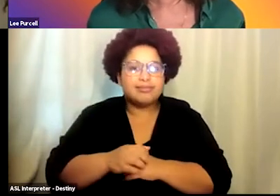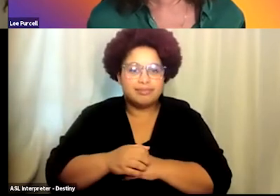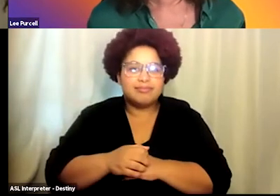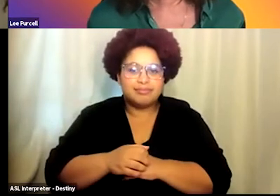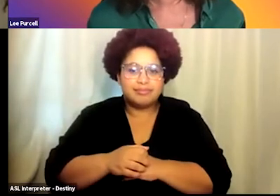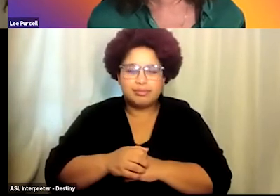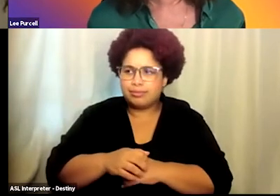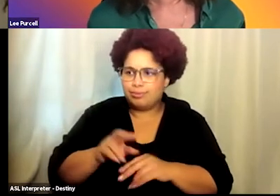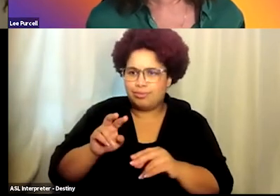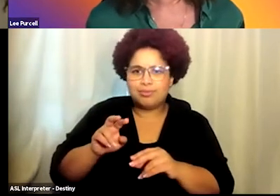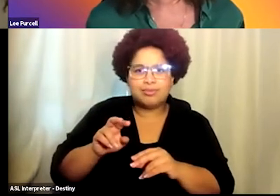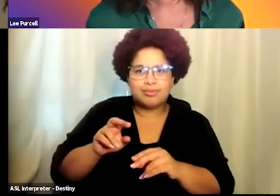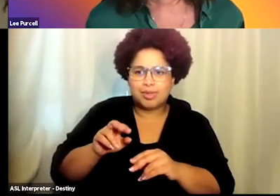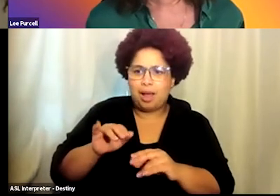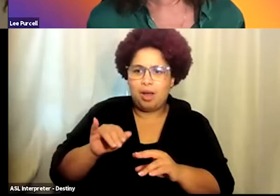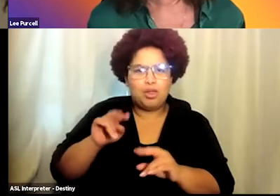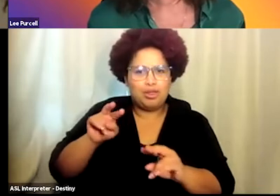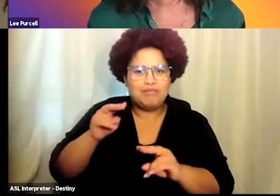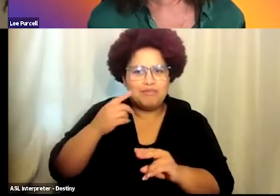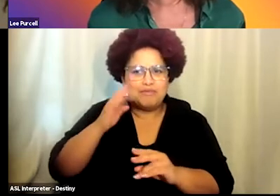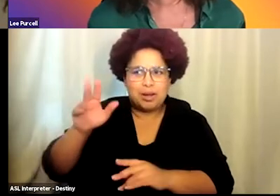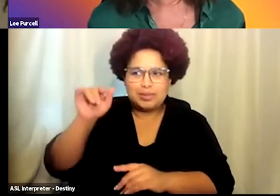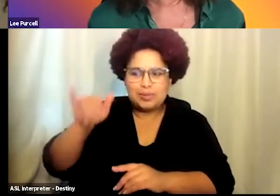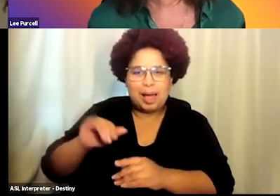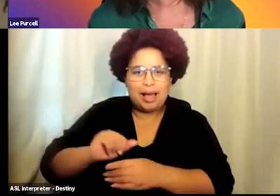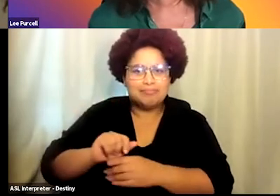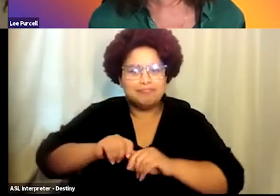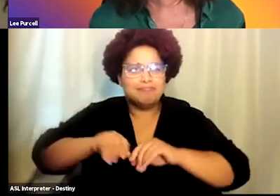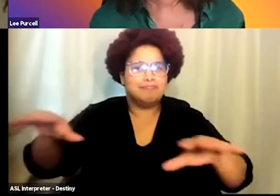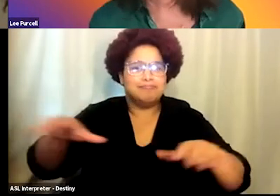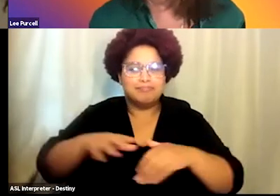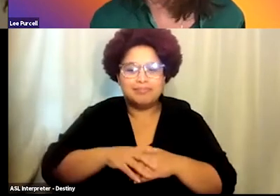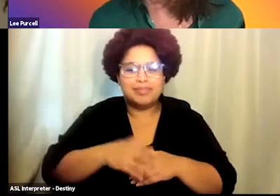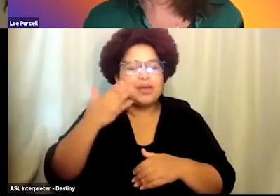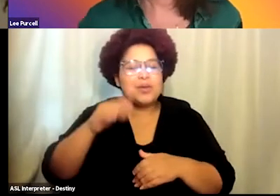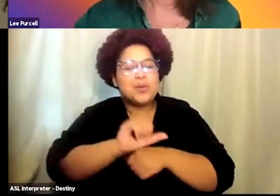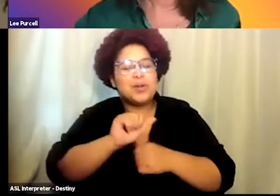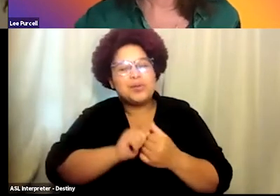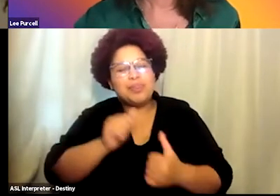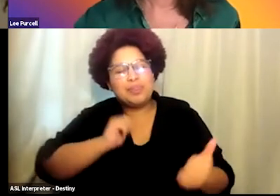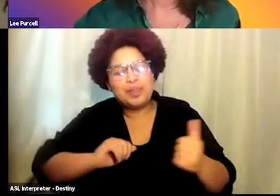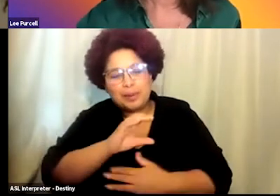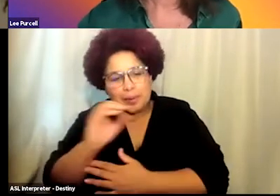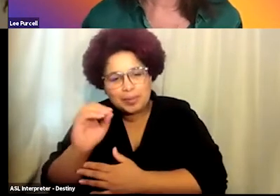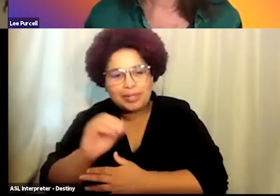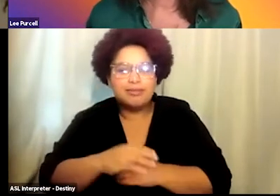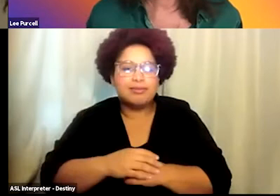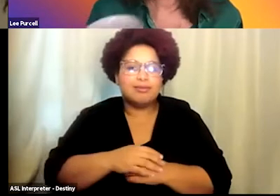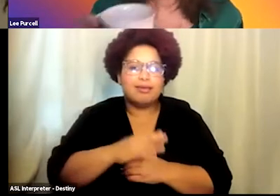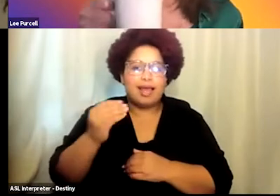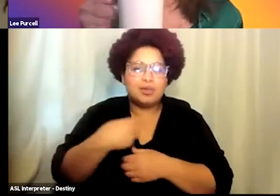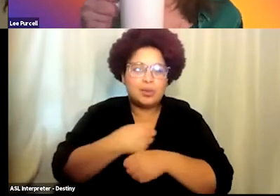that. Yeah. Harry, I know that you work with the theater company and you've had